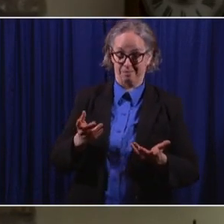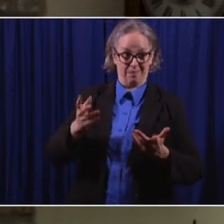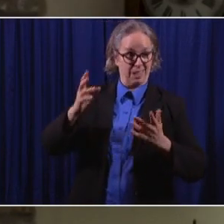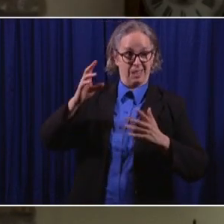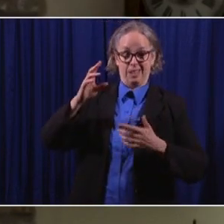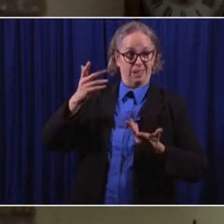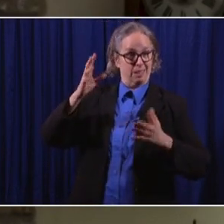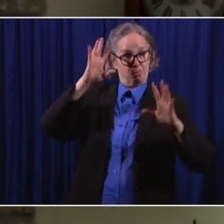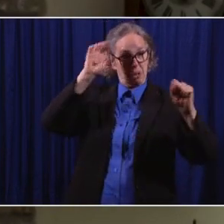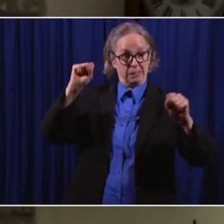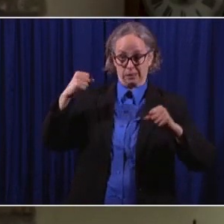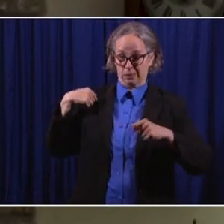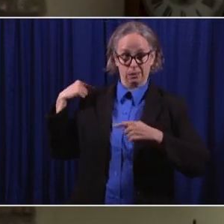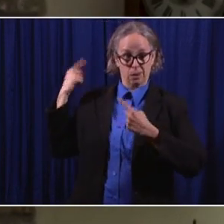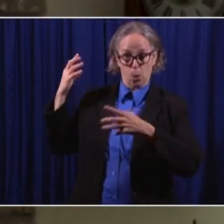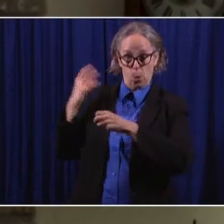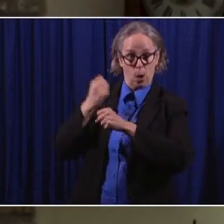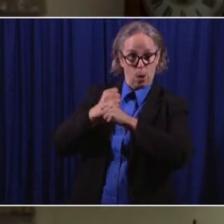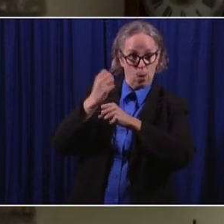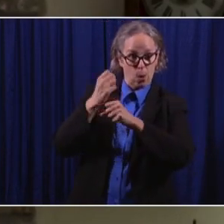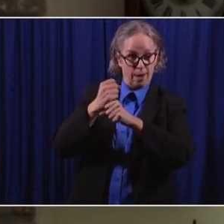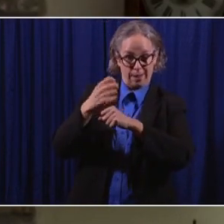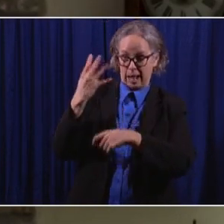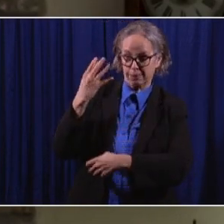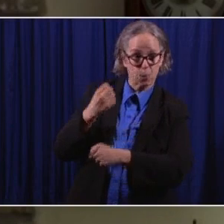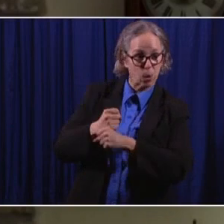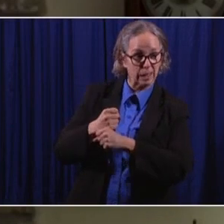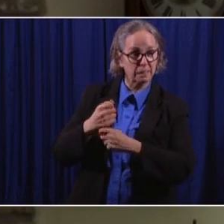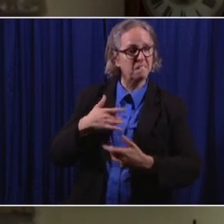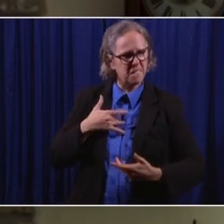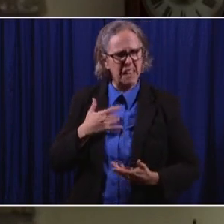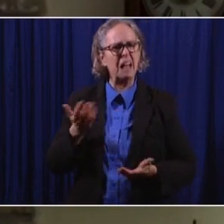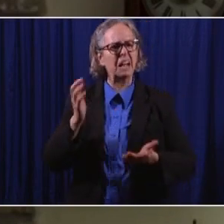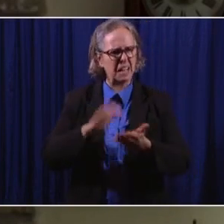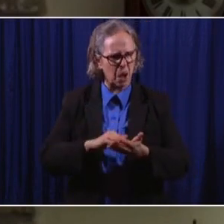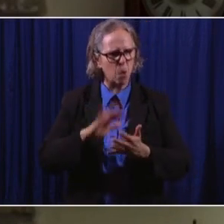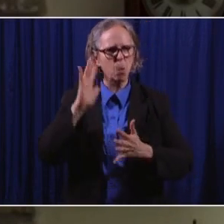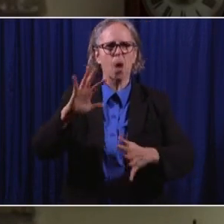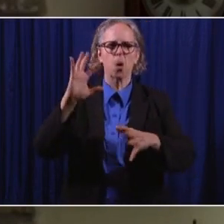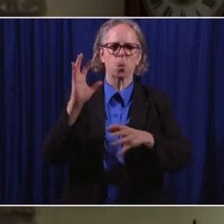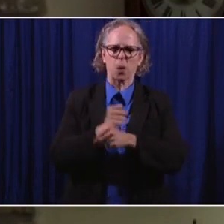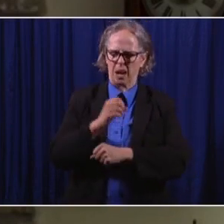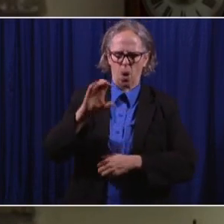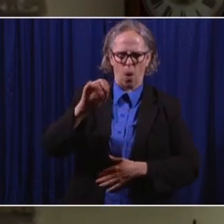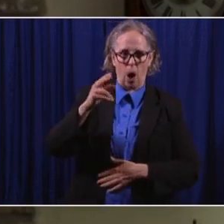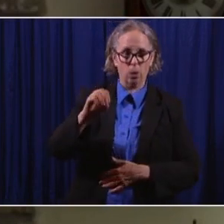he's going to win this time in Ohio. I think it will be close, but I think he will win.